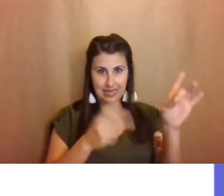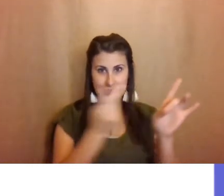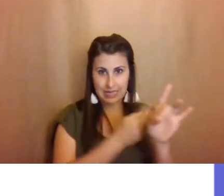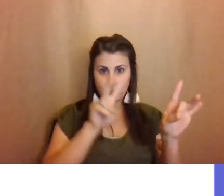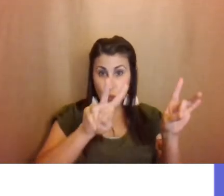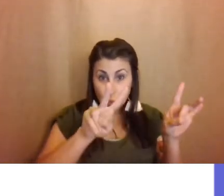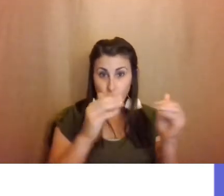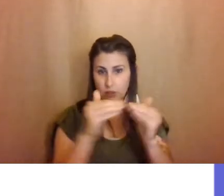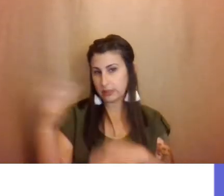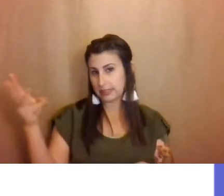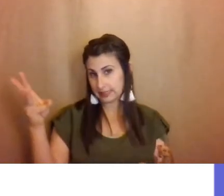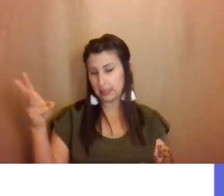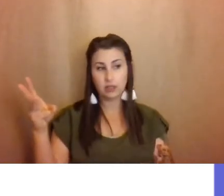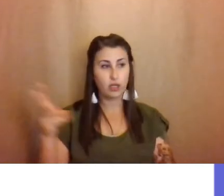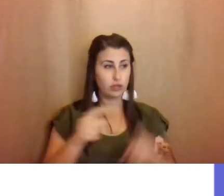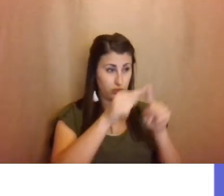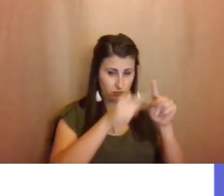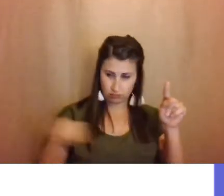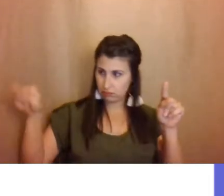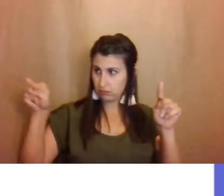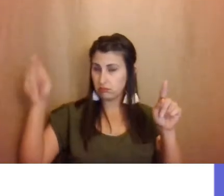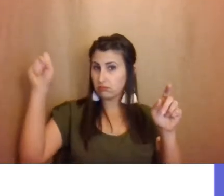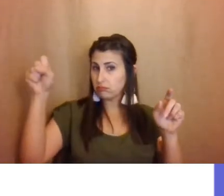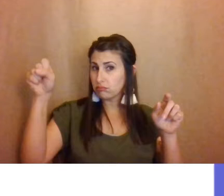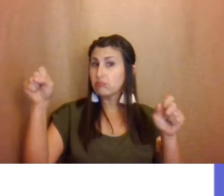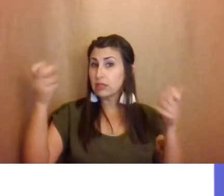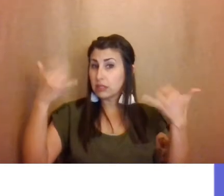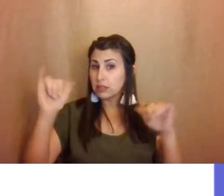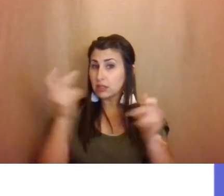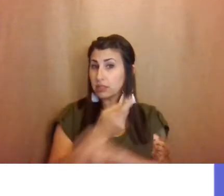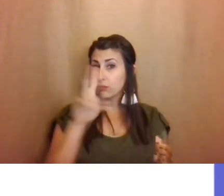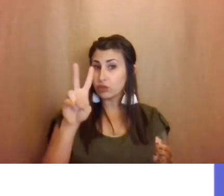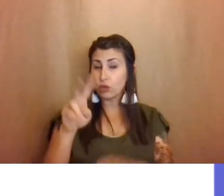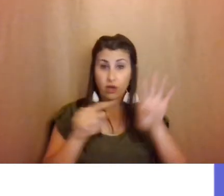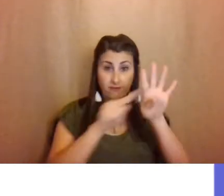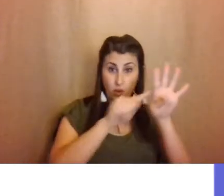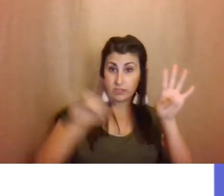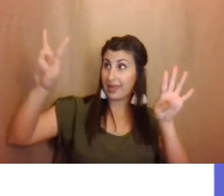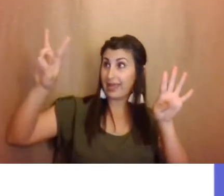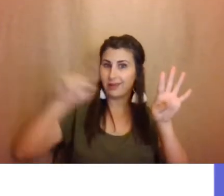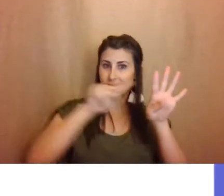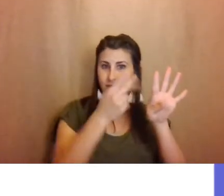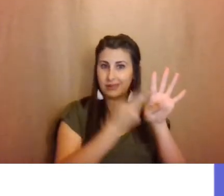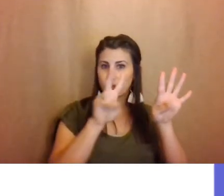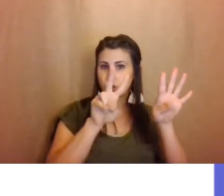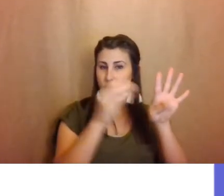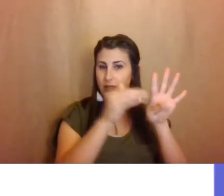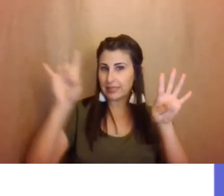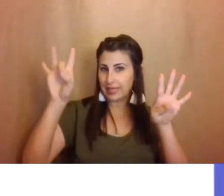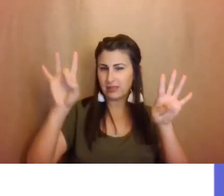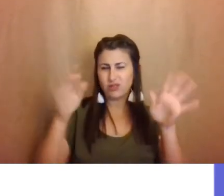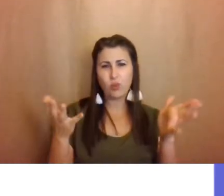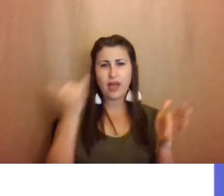Okay, so let's make sure from here to here, oh, that is still times 2. From 4 to get to 8, that's times